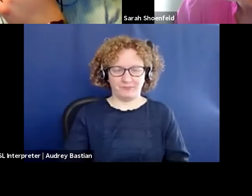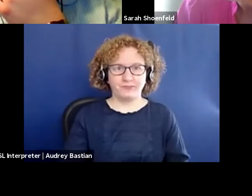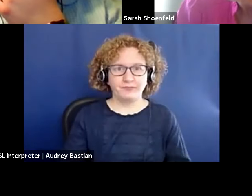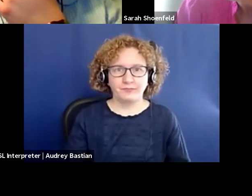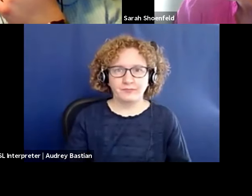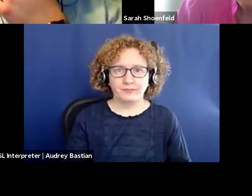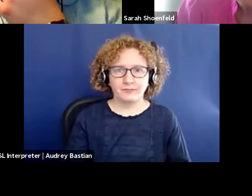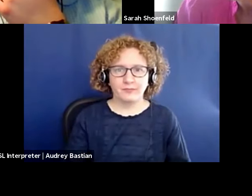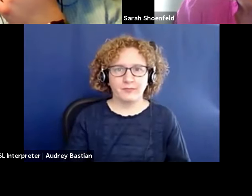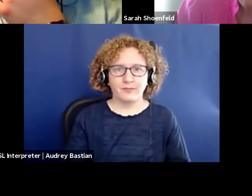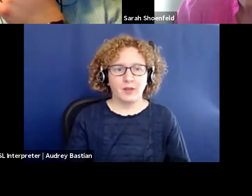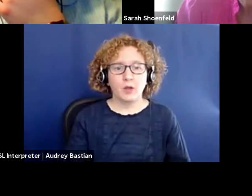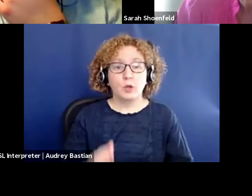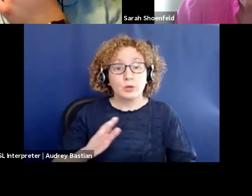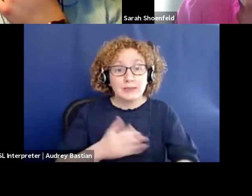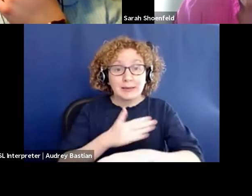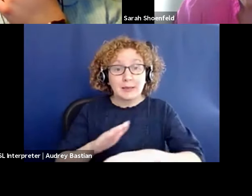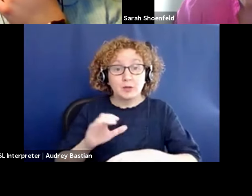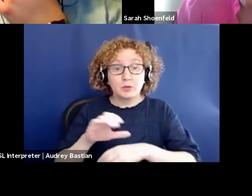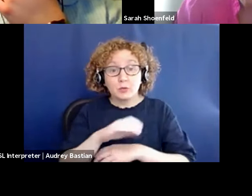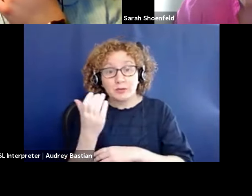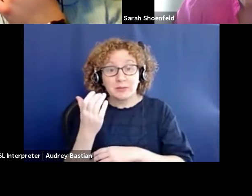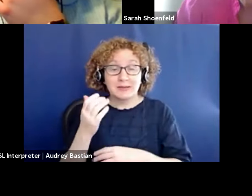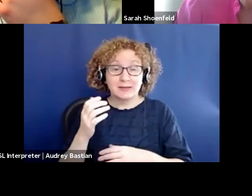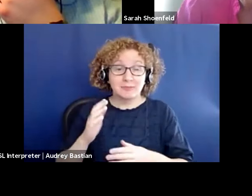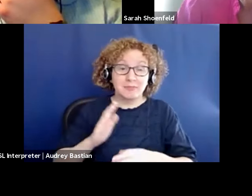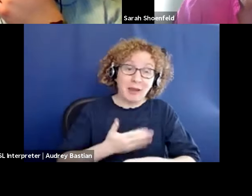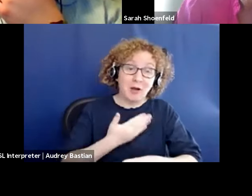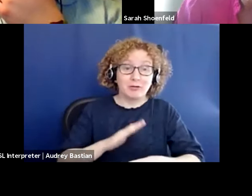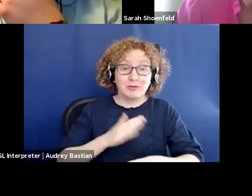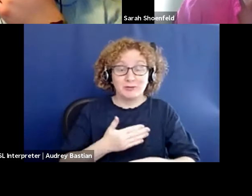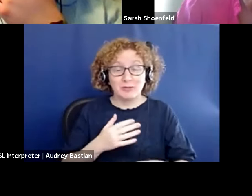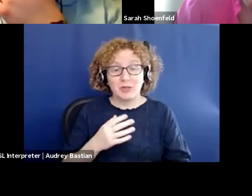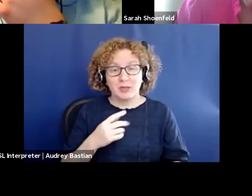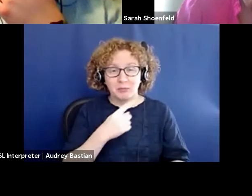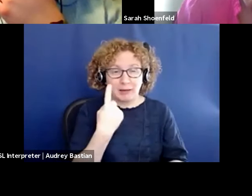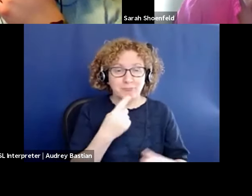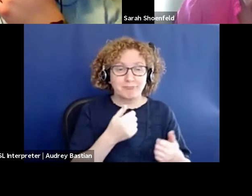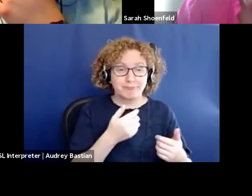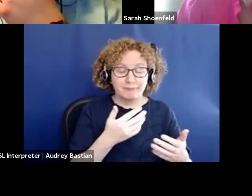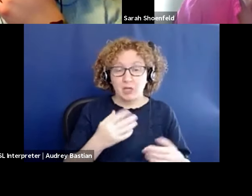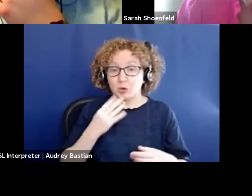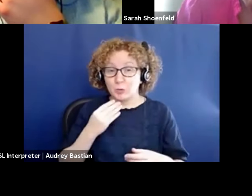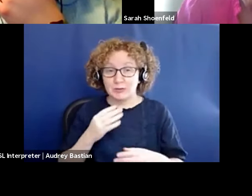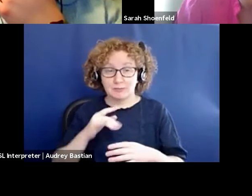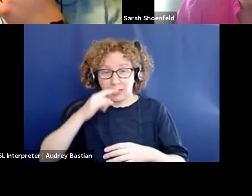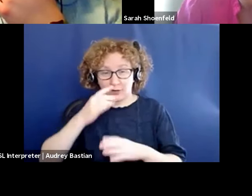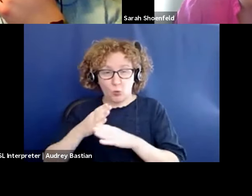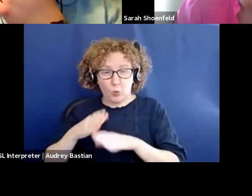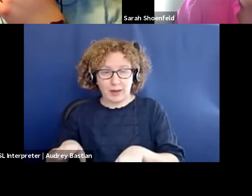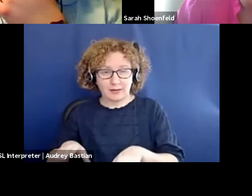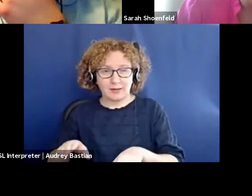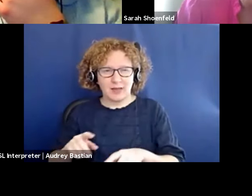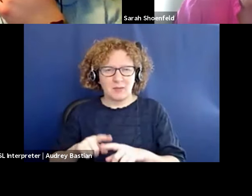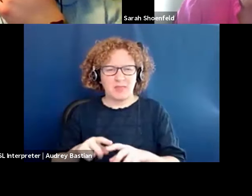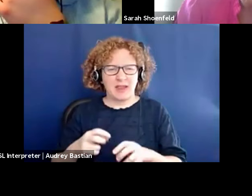carols, the Black kids up front singing Christmas carols, and the Jewish kids were quiet in the room, but they all turned their